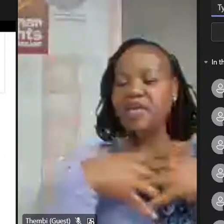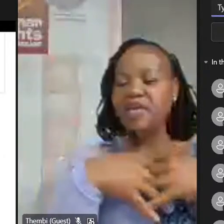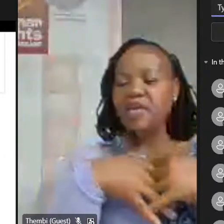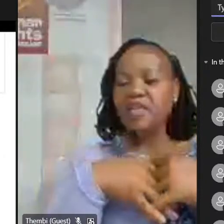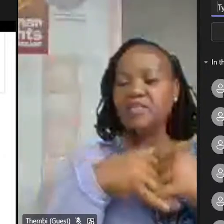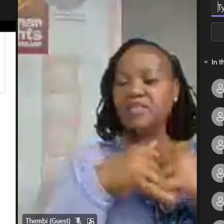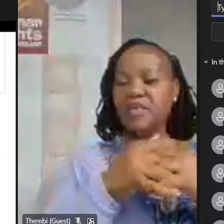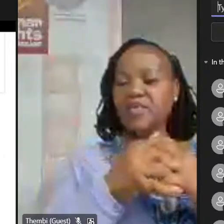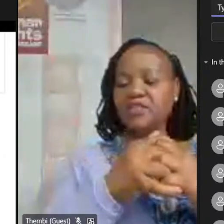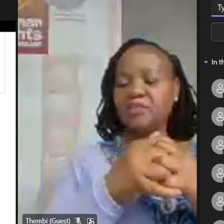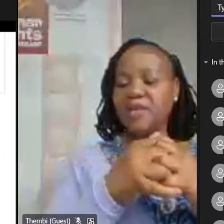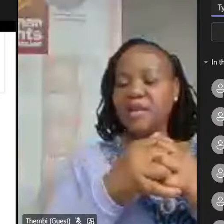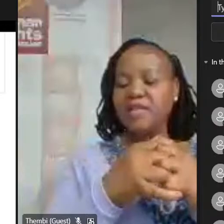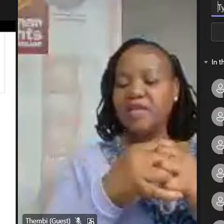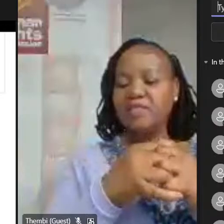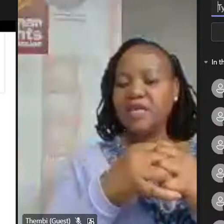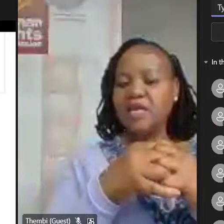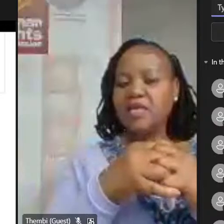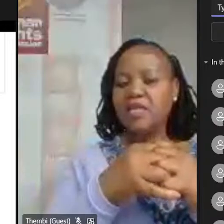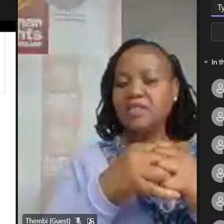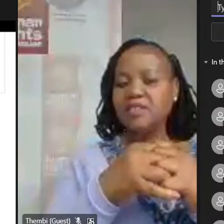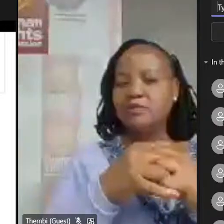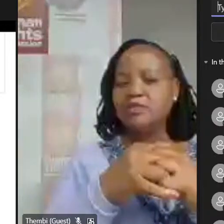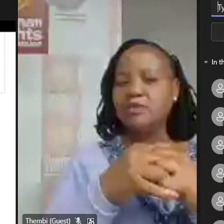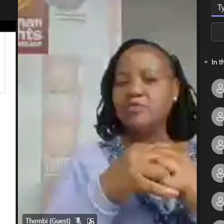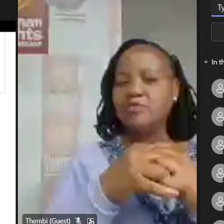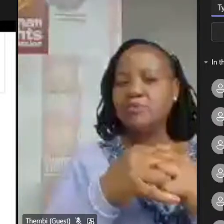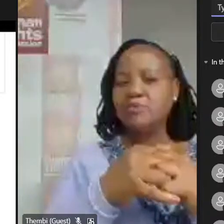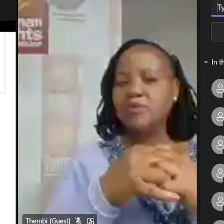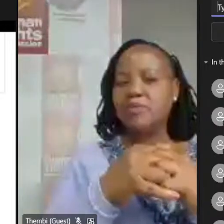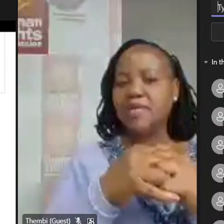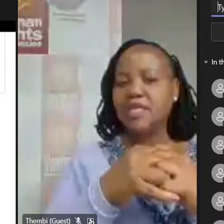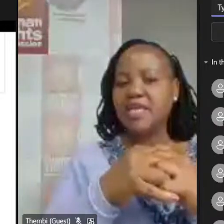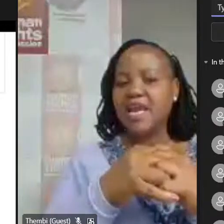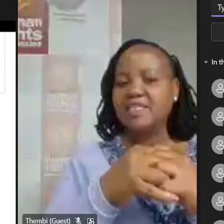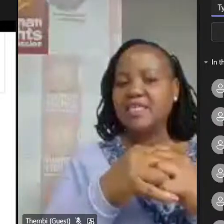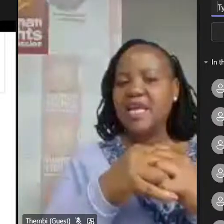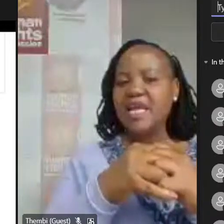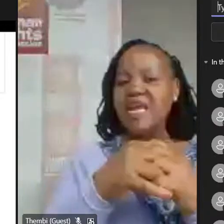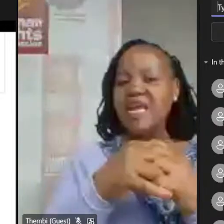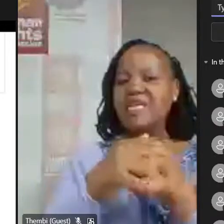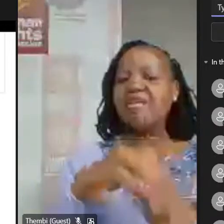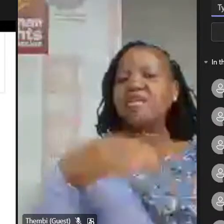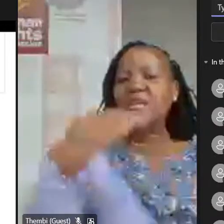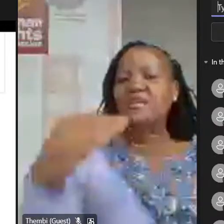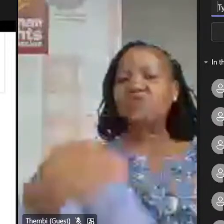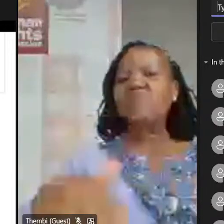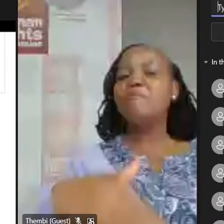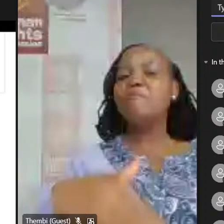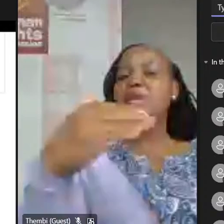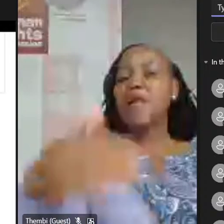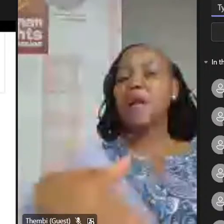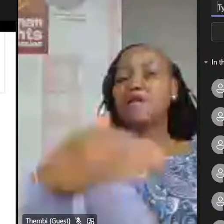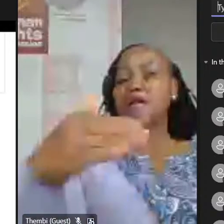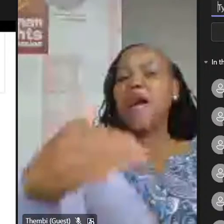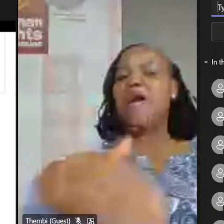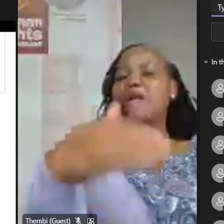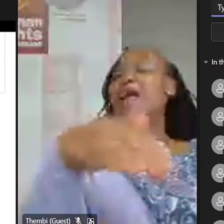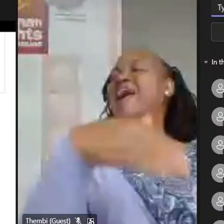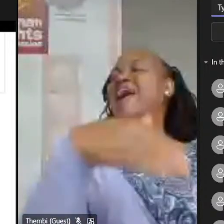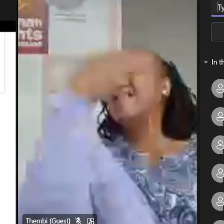ponytail, the skirt has to be like that. That seems to be very problematic, and it gives rise to many